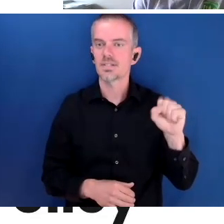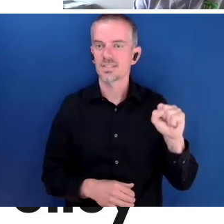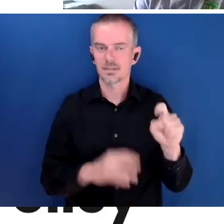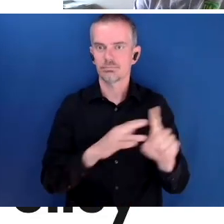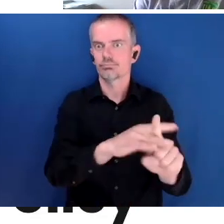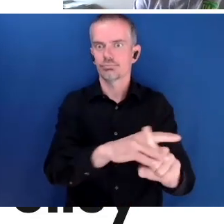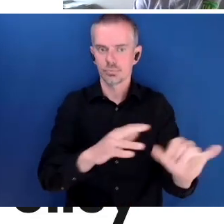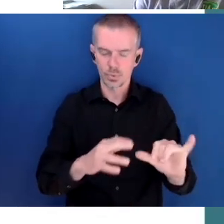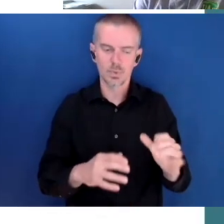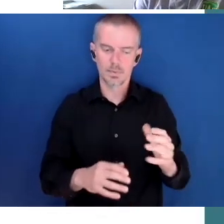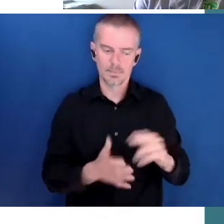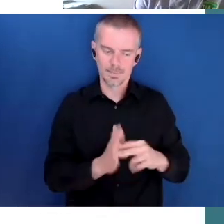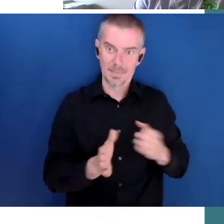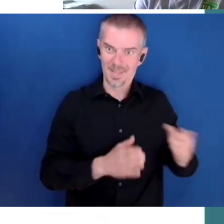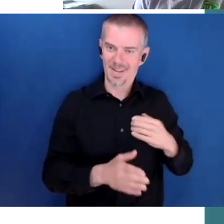Next slide, please.